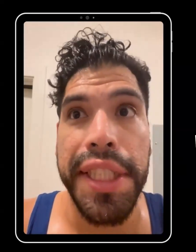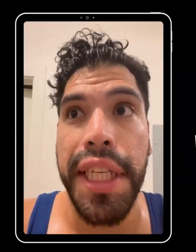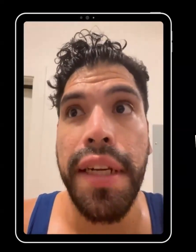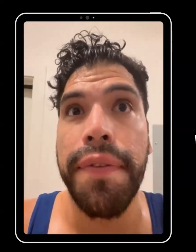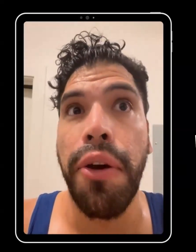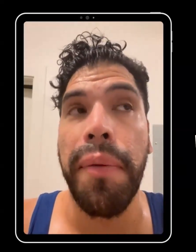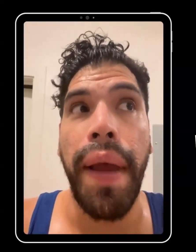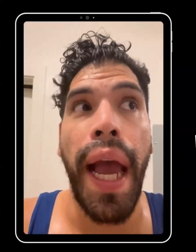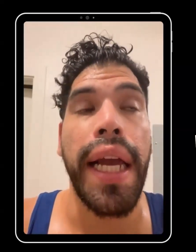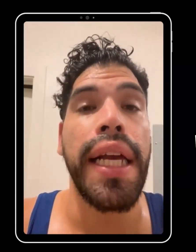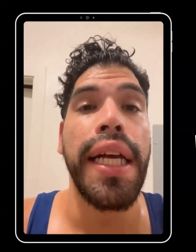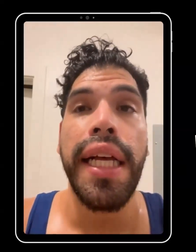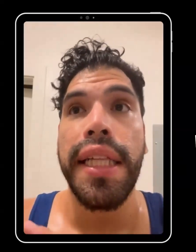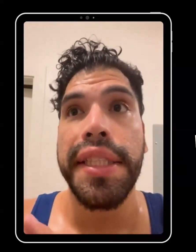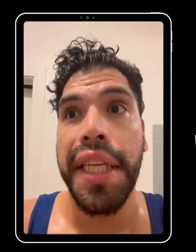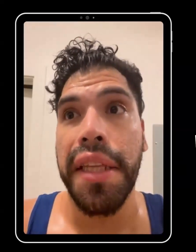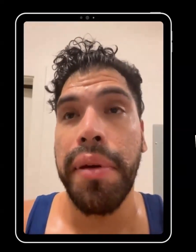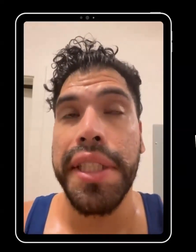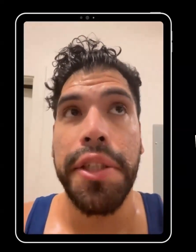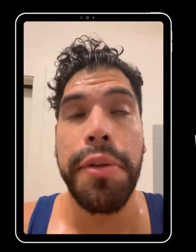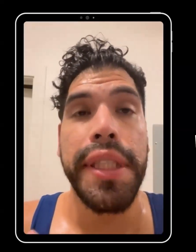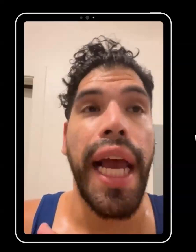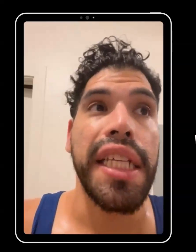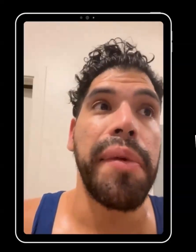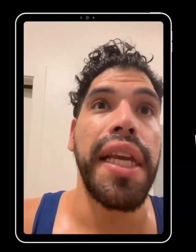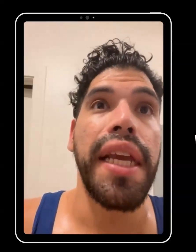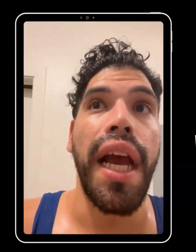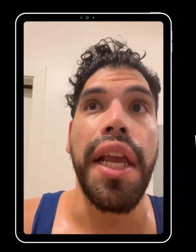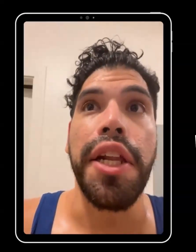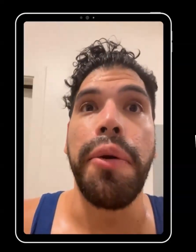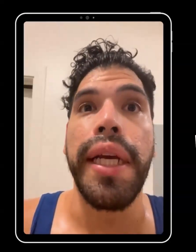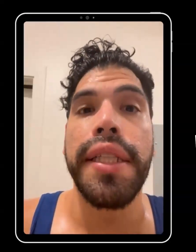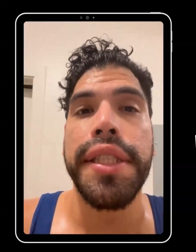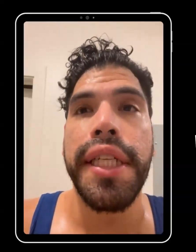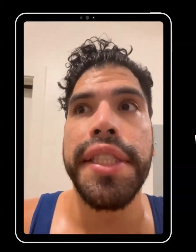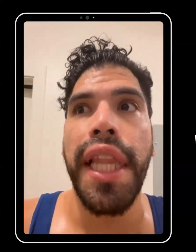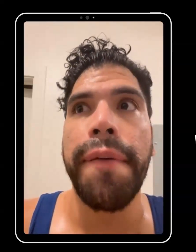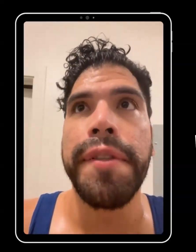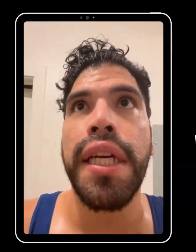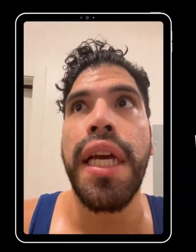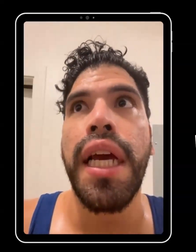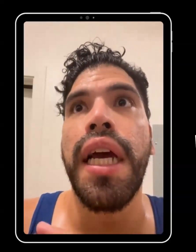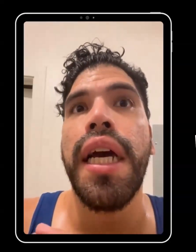really interested in going back to the person who attacked me. You know,